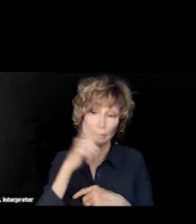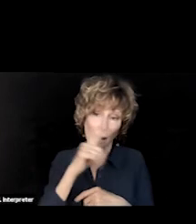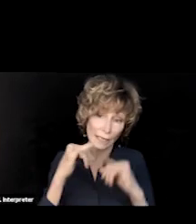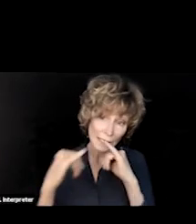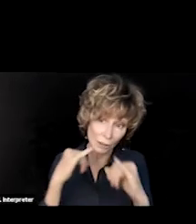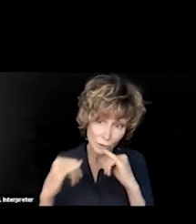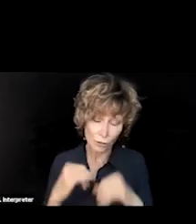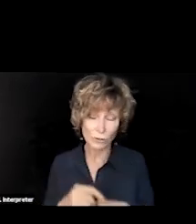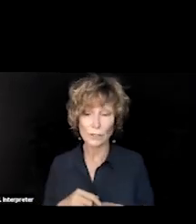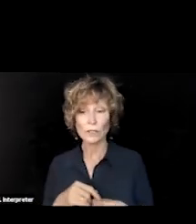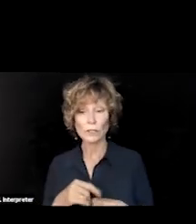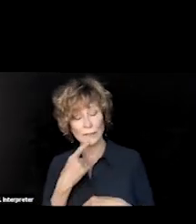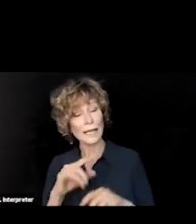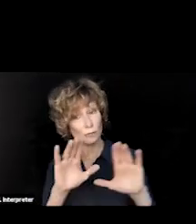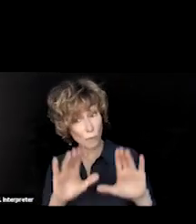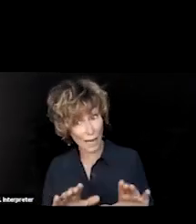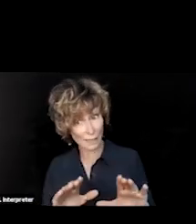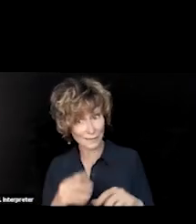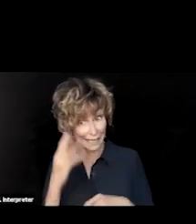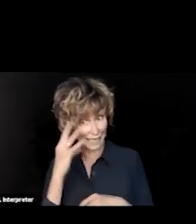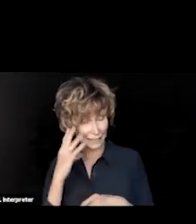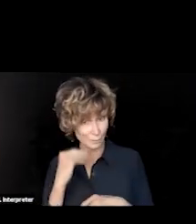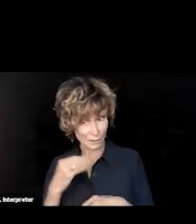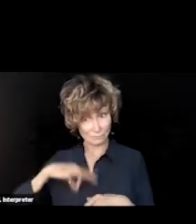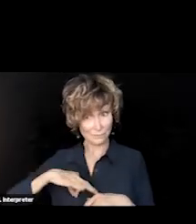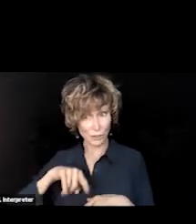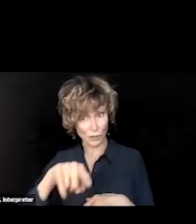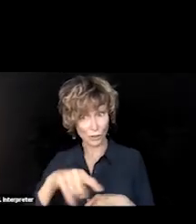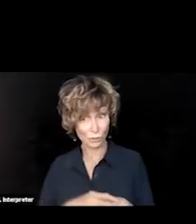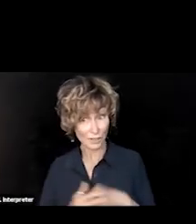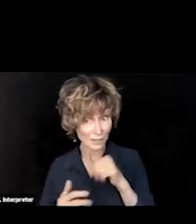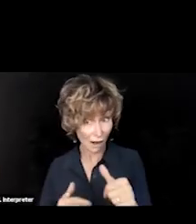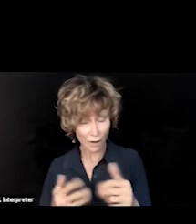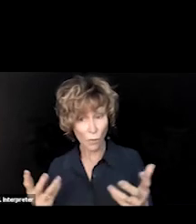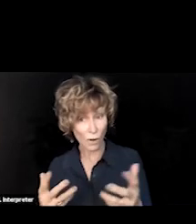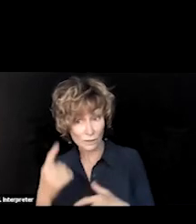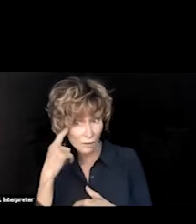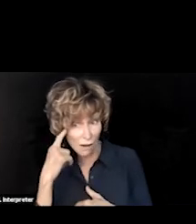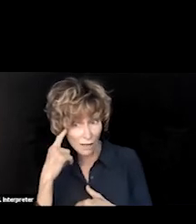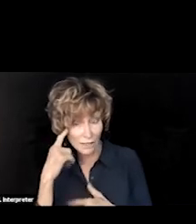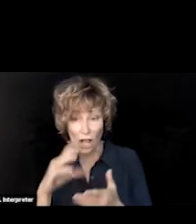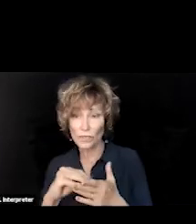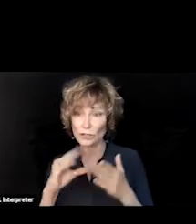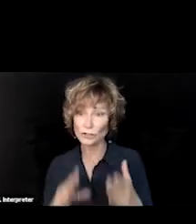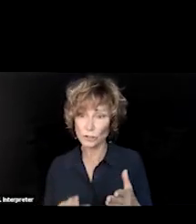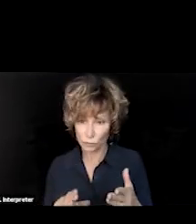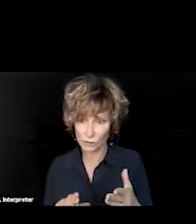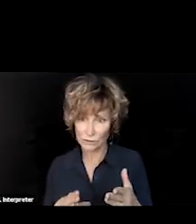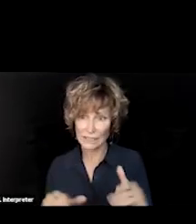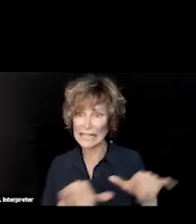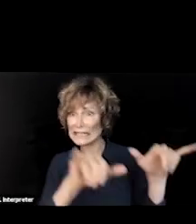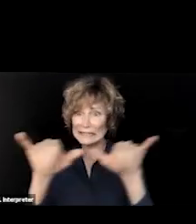They said, great, were those experiences valuable or not? What do you think? The students that had the